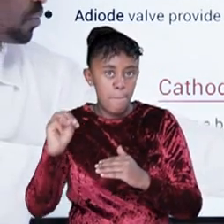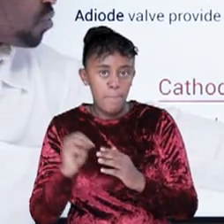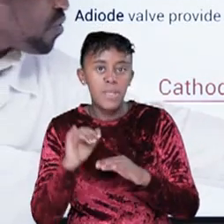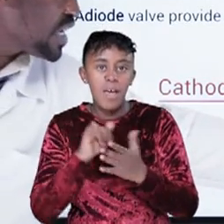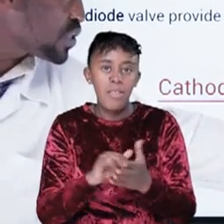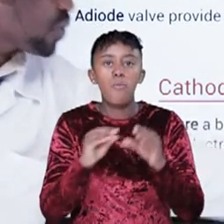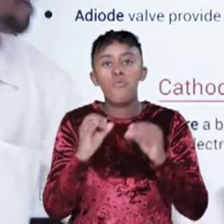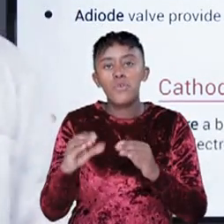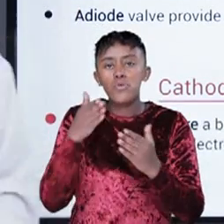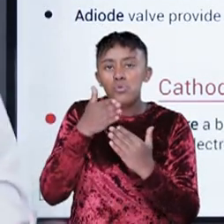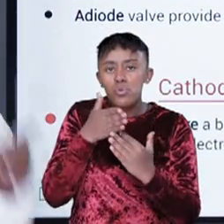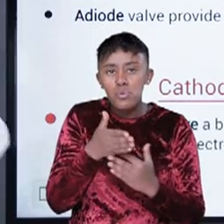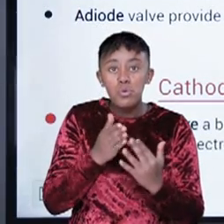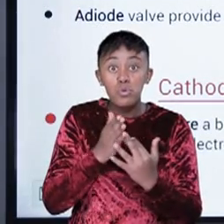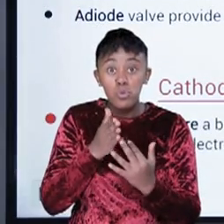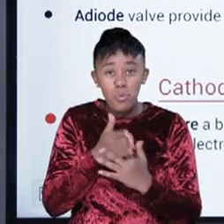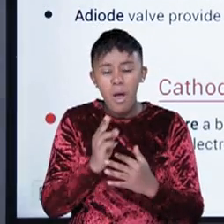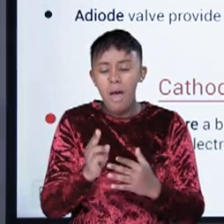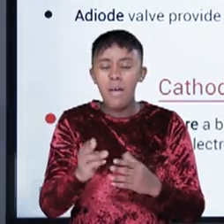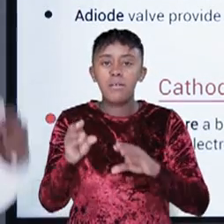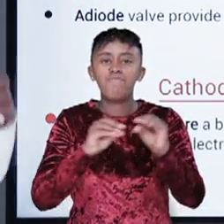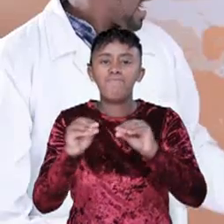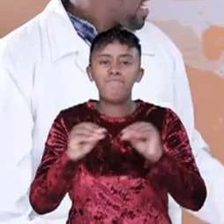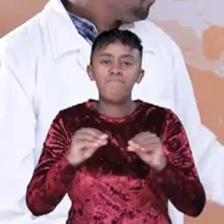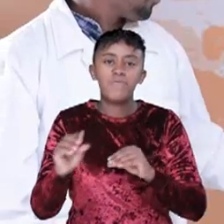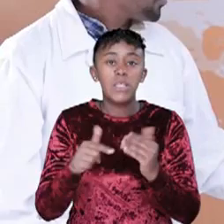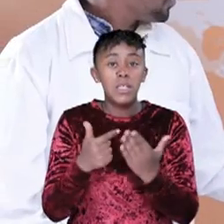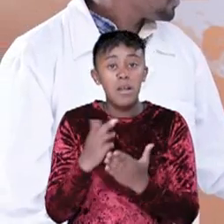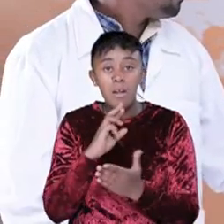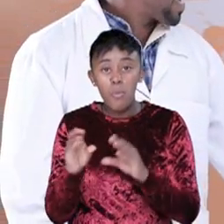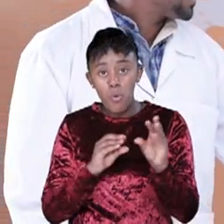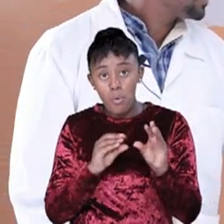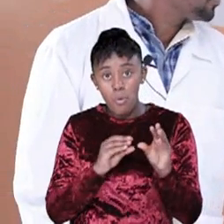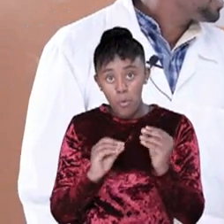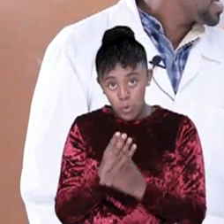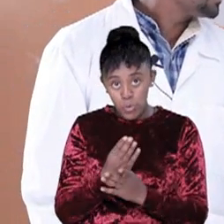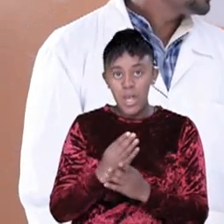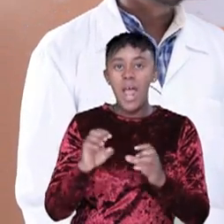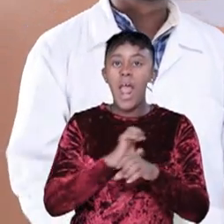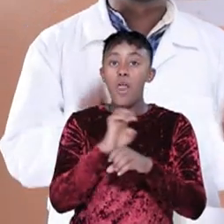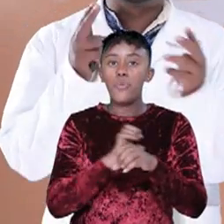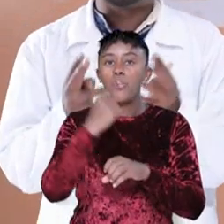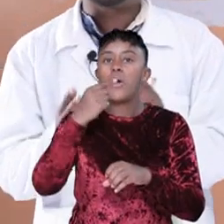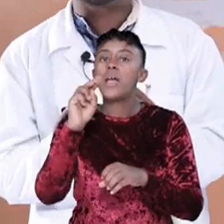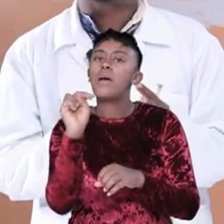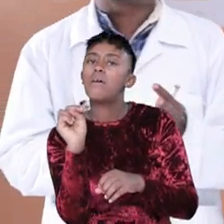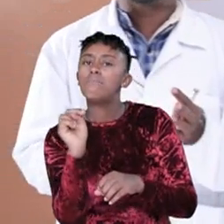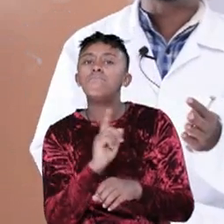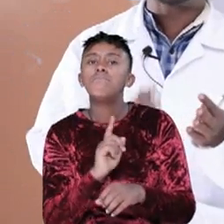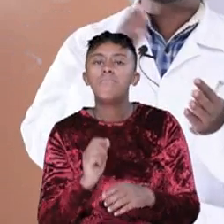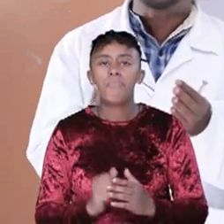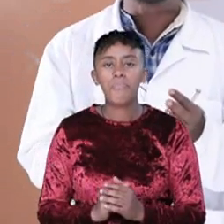that moving through a vacuum at high speed. They are produced by an electron gun.